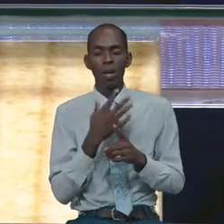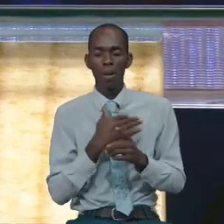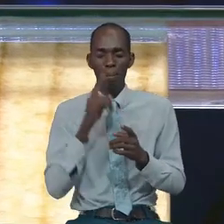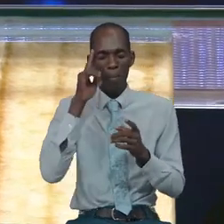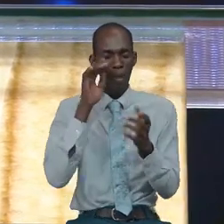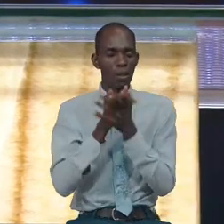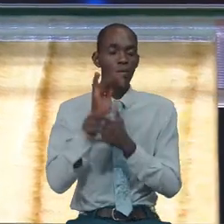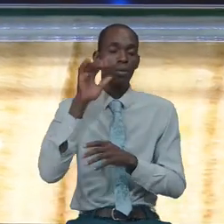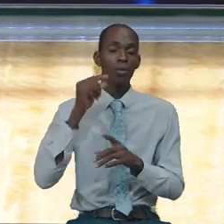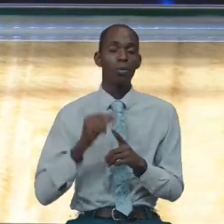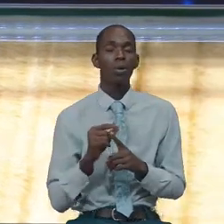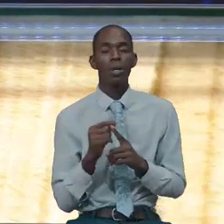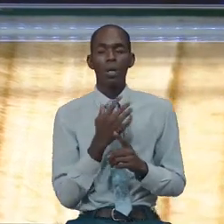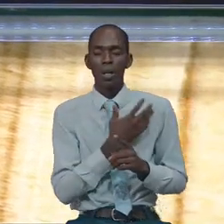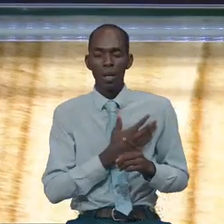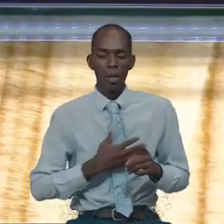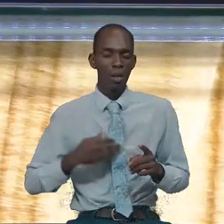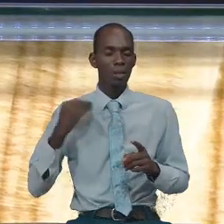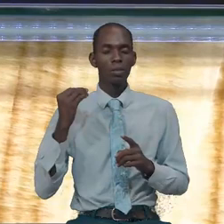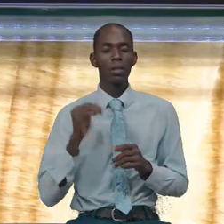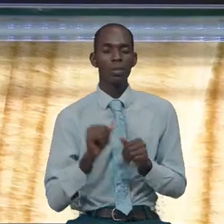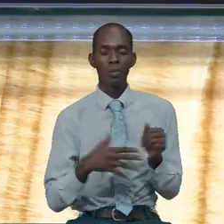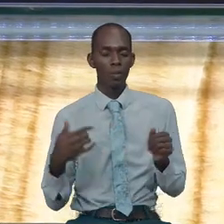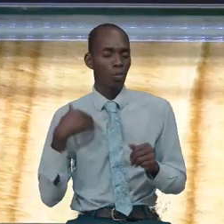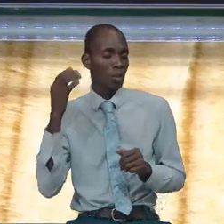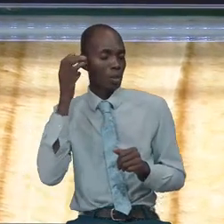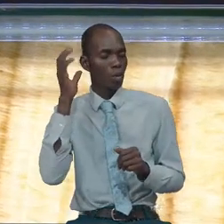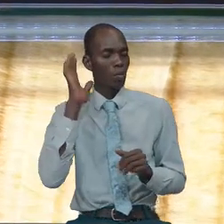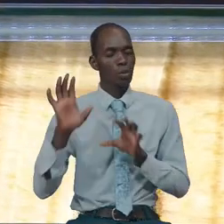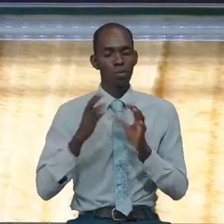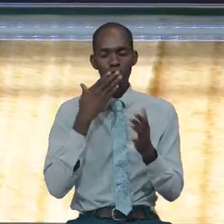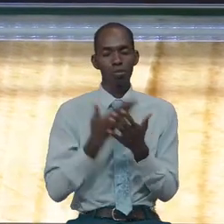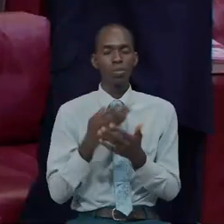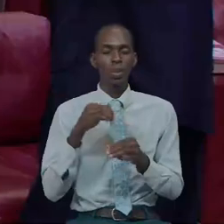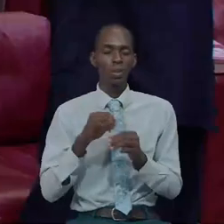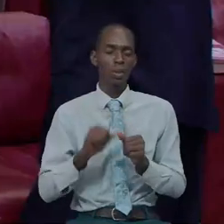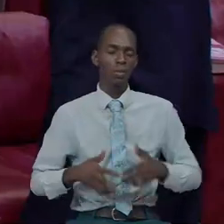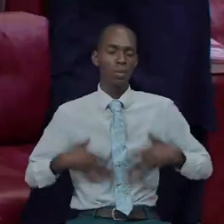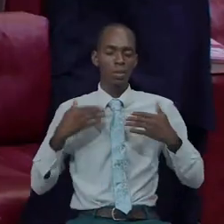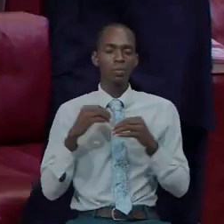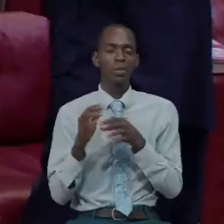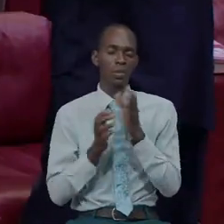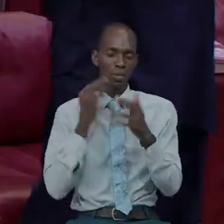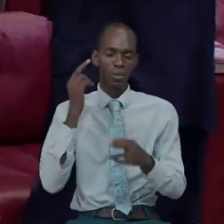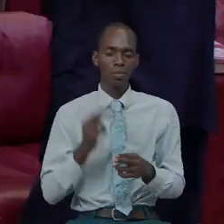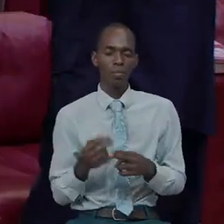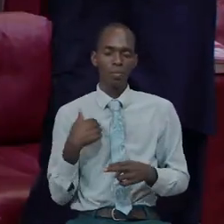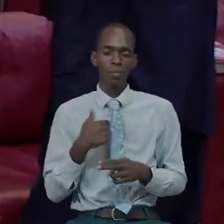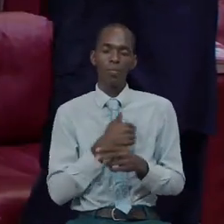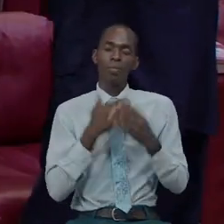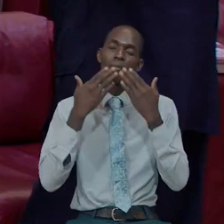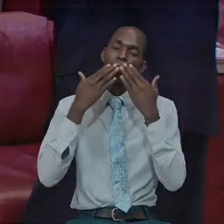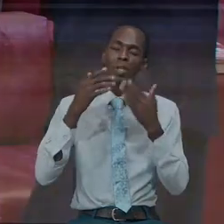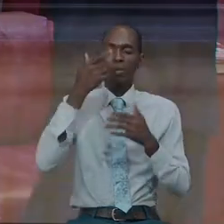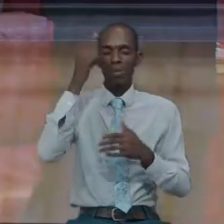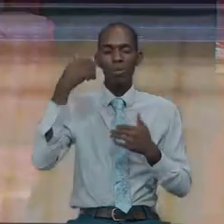Word, and everything we hear will do good in every life in Jesus' name. We thank you because we